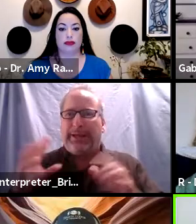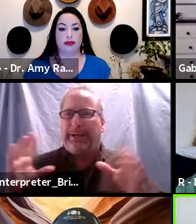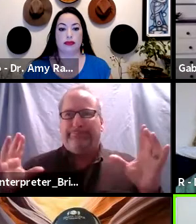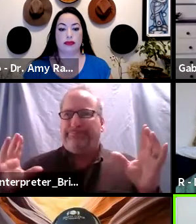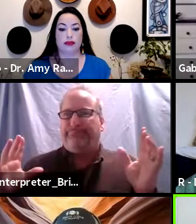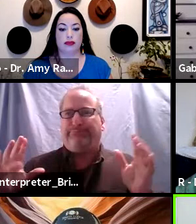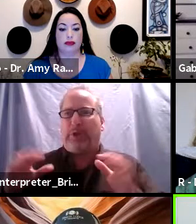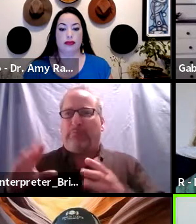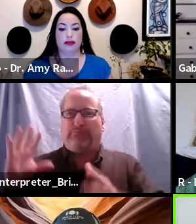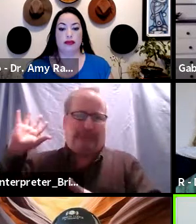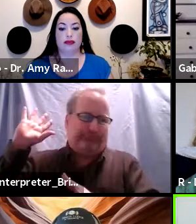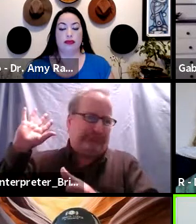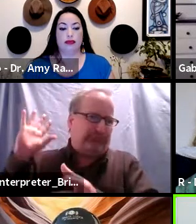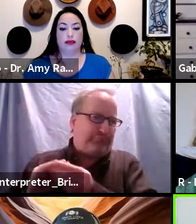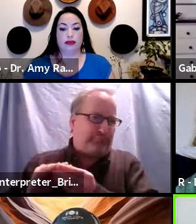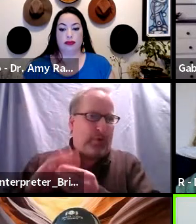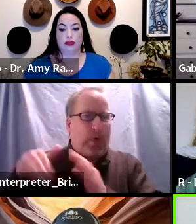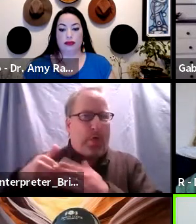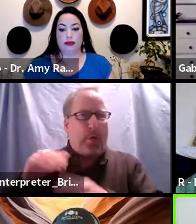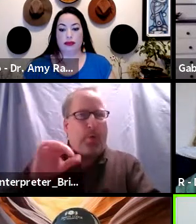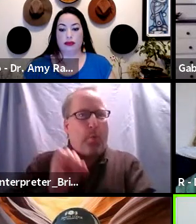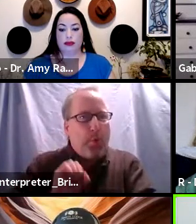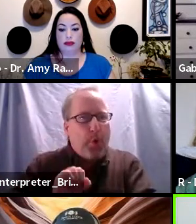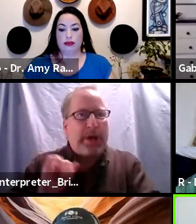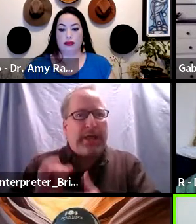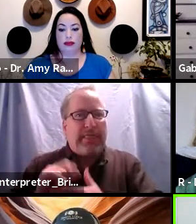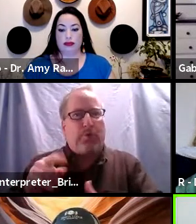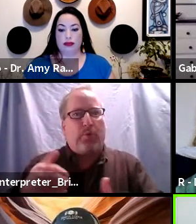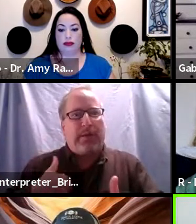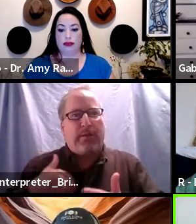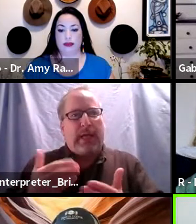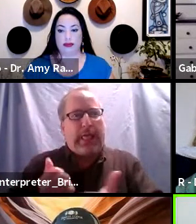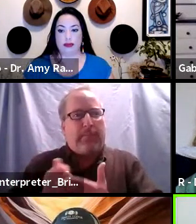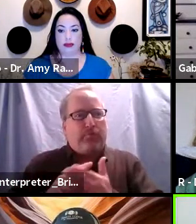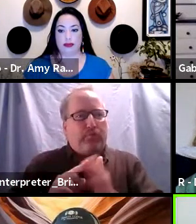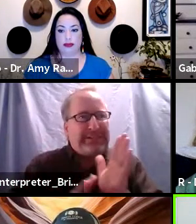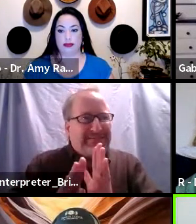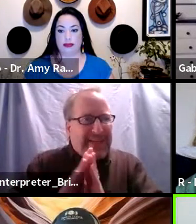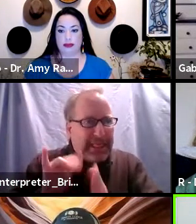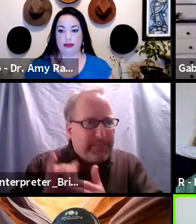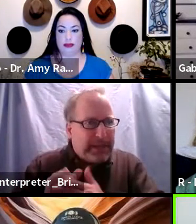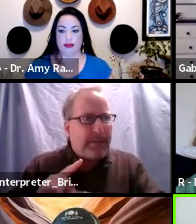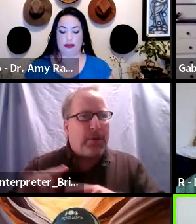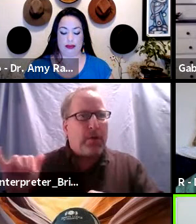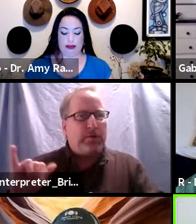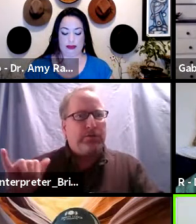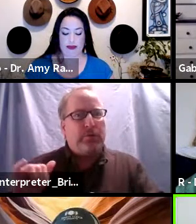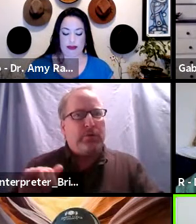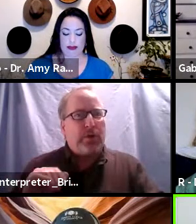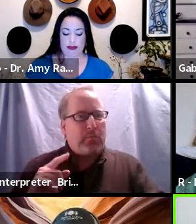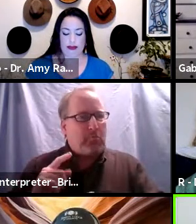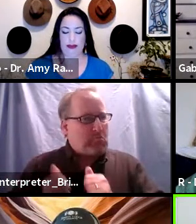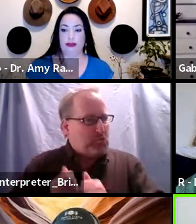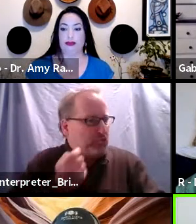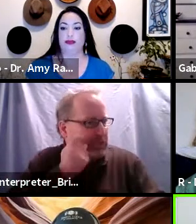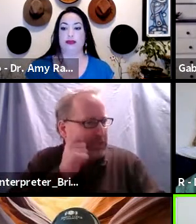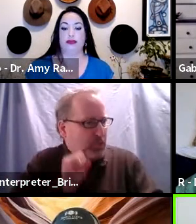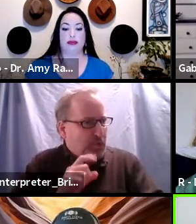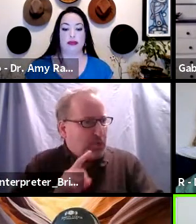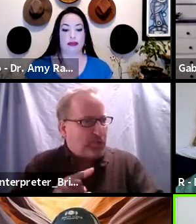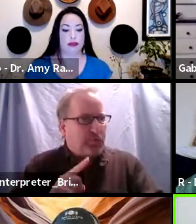that you all helped in order to develop the SERP, but also a lot of the recent work in order to sort